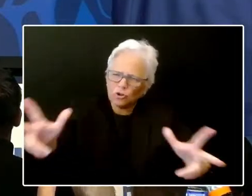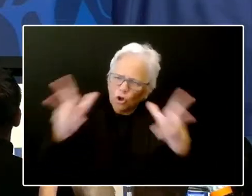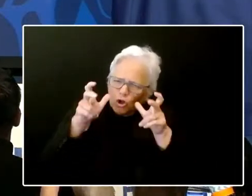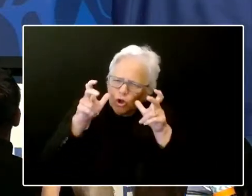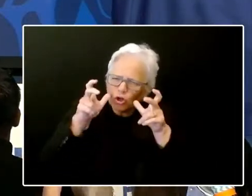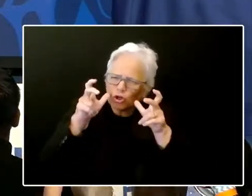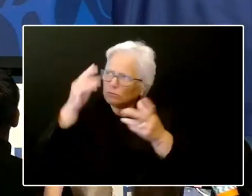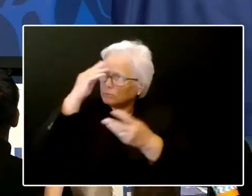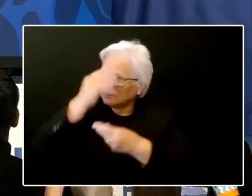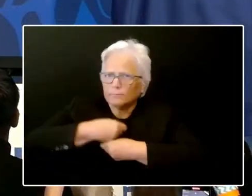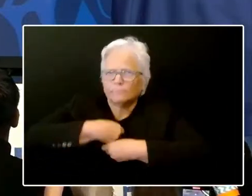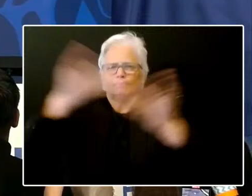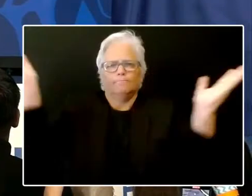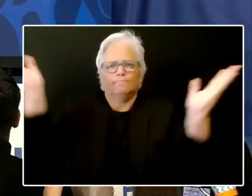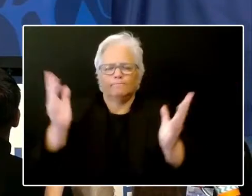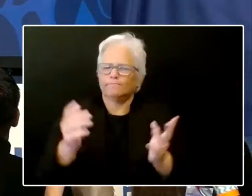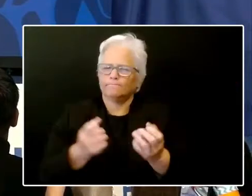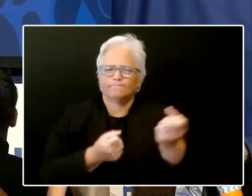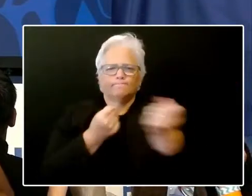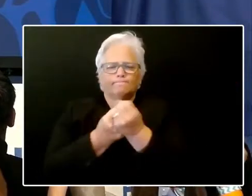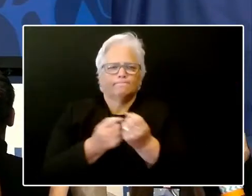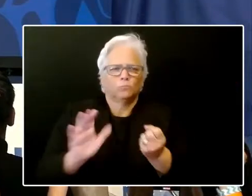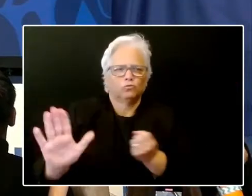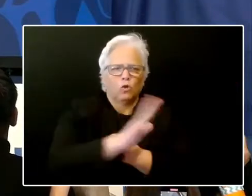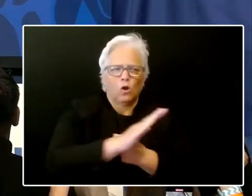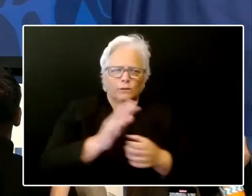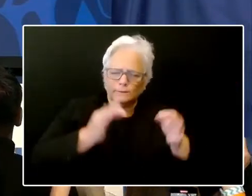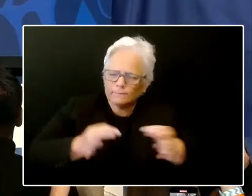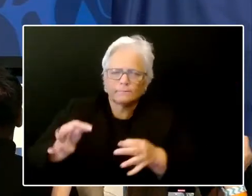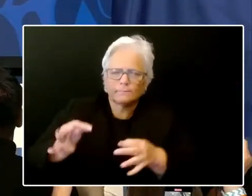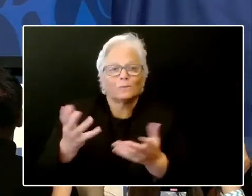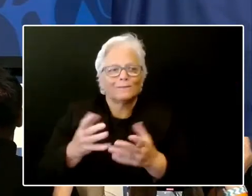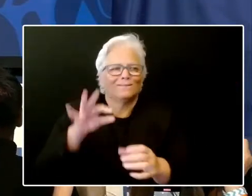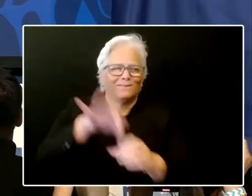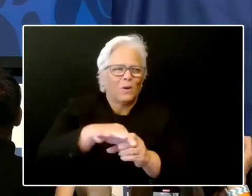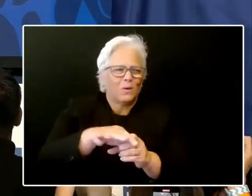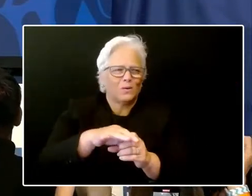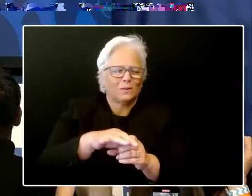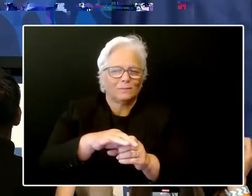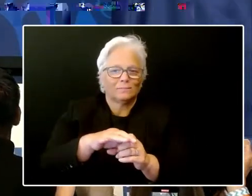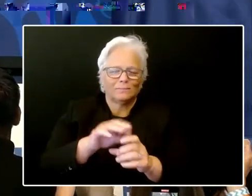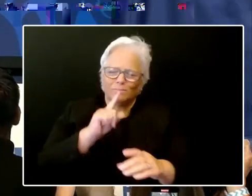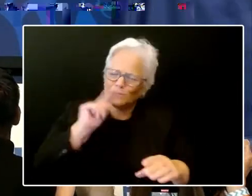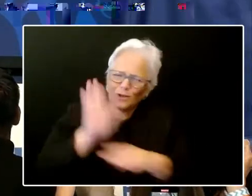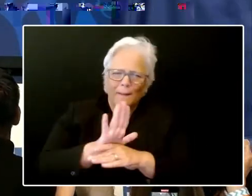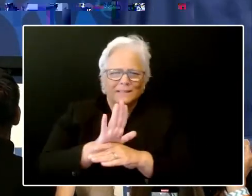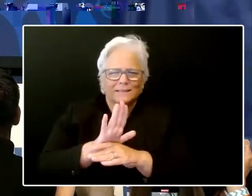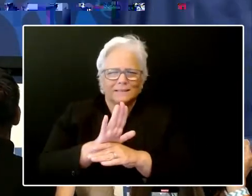believe in the promise of America? And are we ready to